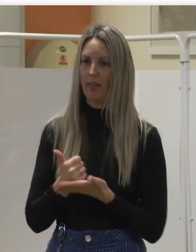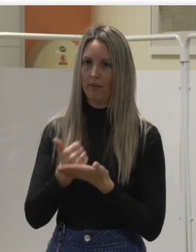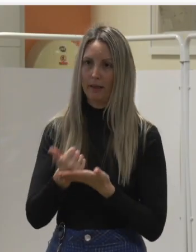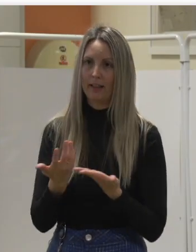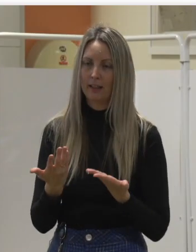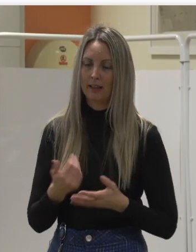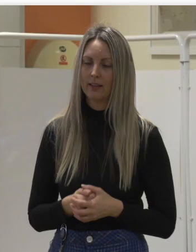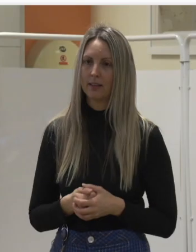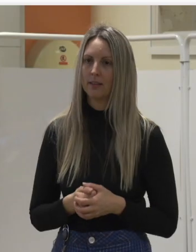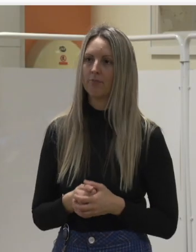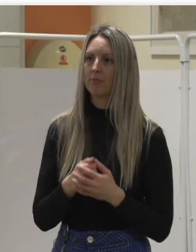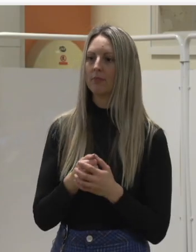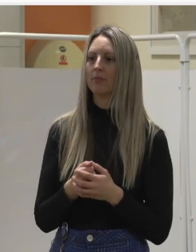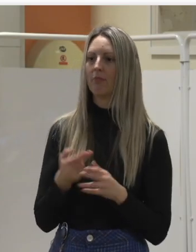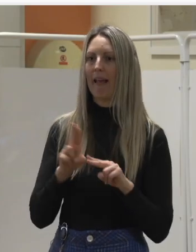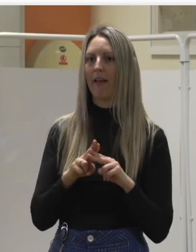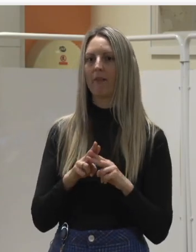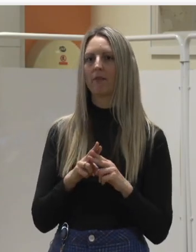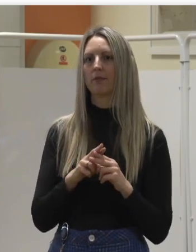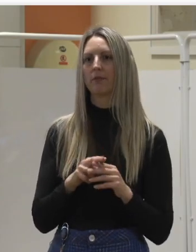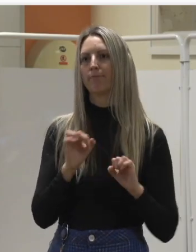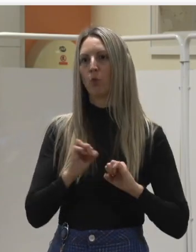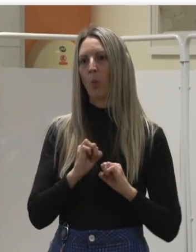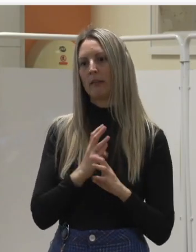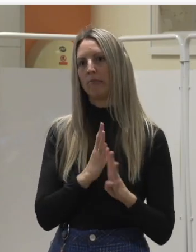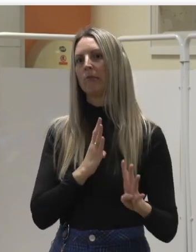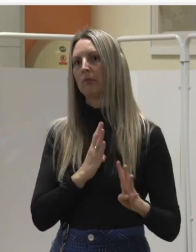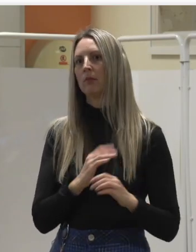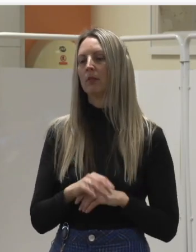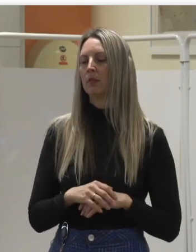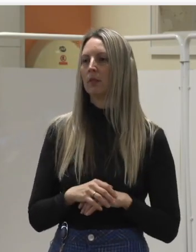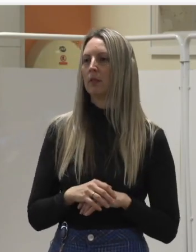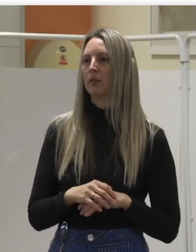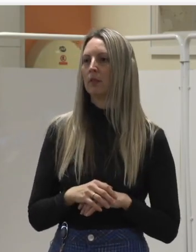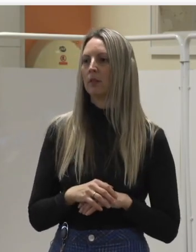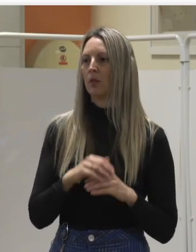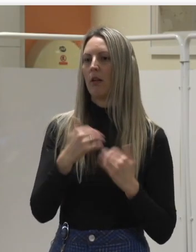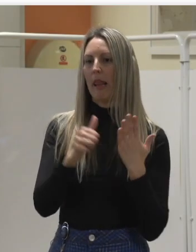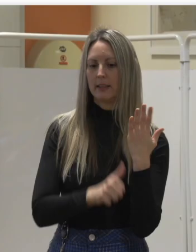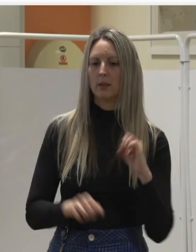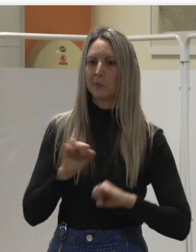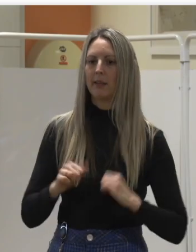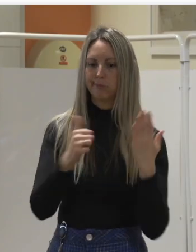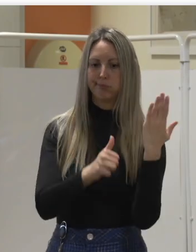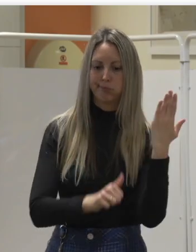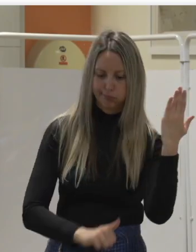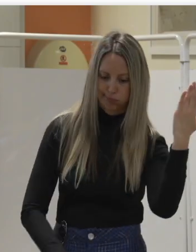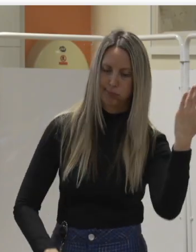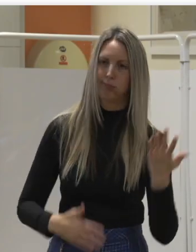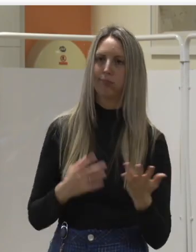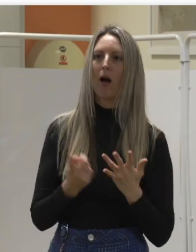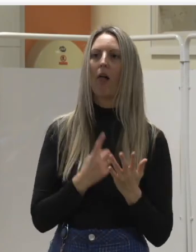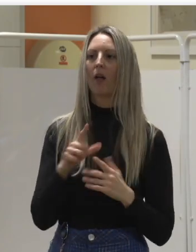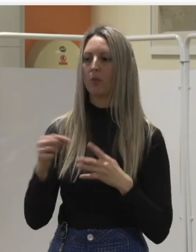instances, what other help is available? So there are patient help groups which you can have access to. You can talking